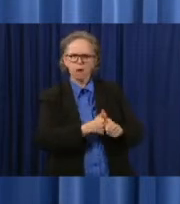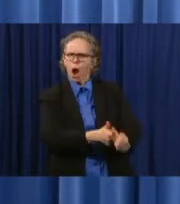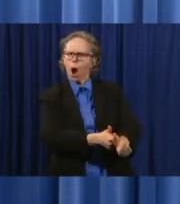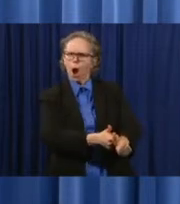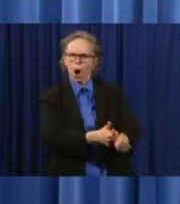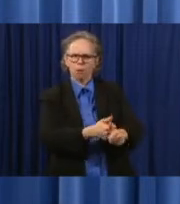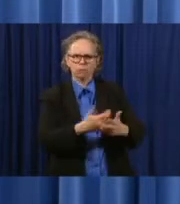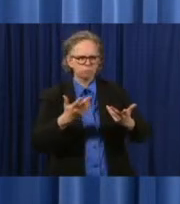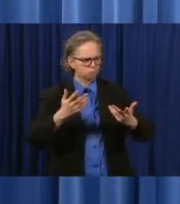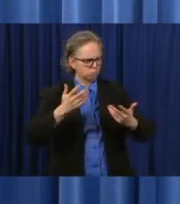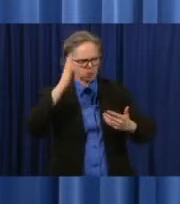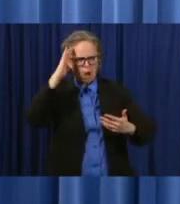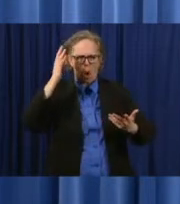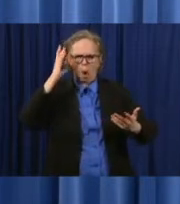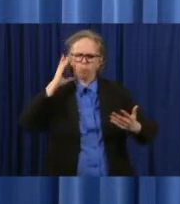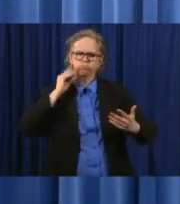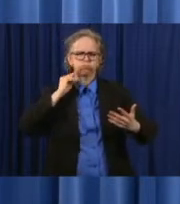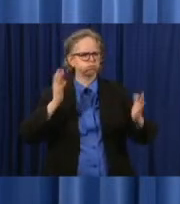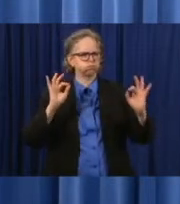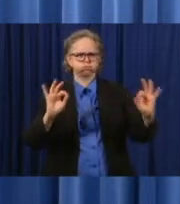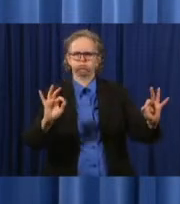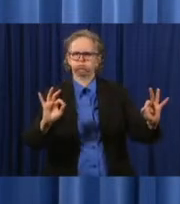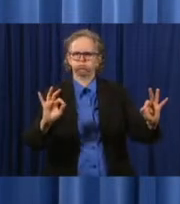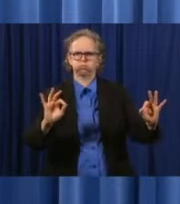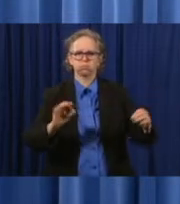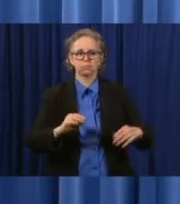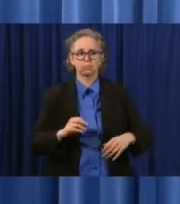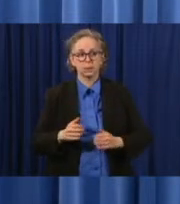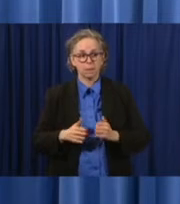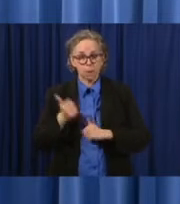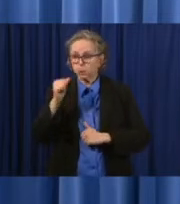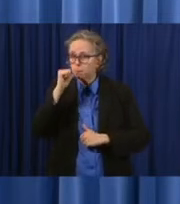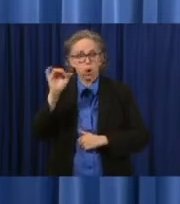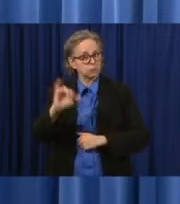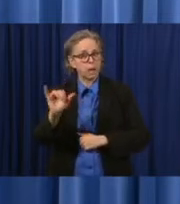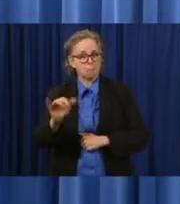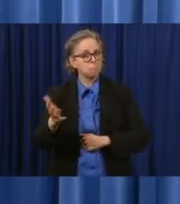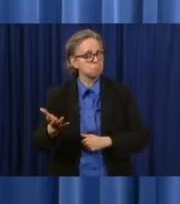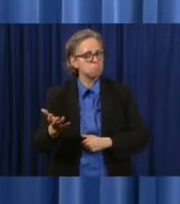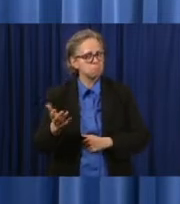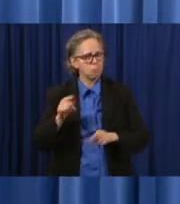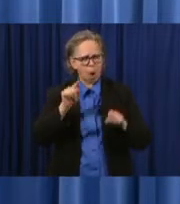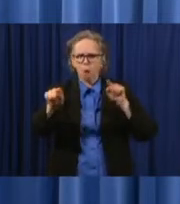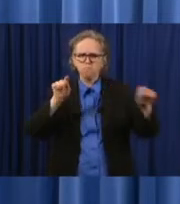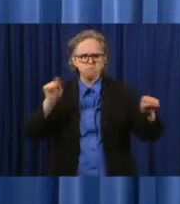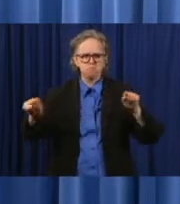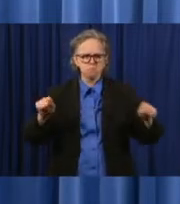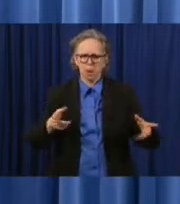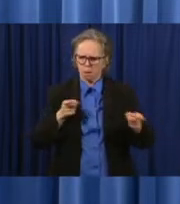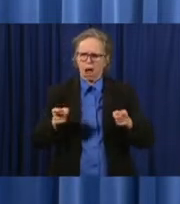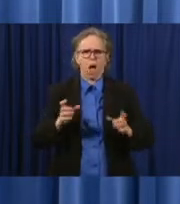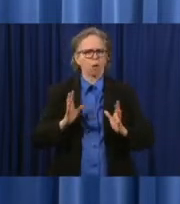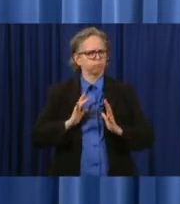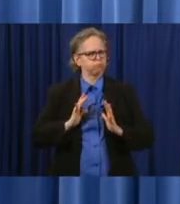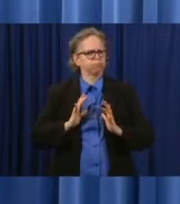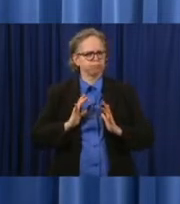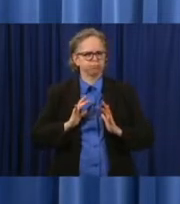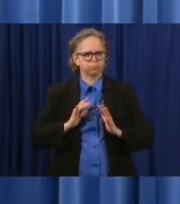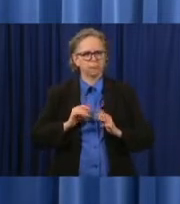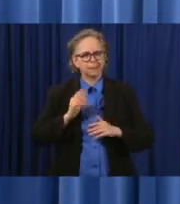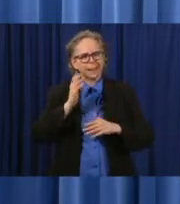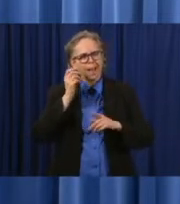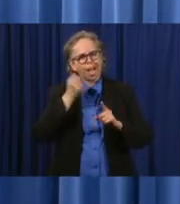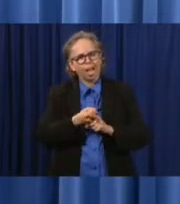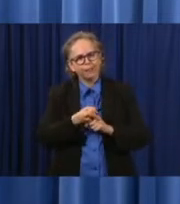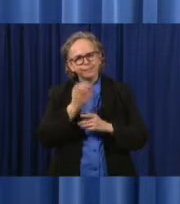experiences, and most bars were able to deal with it. But we had some that, frankly, were totally